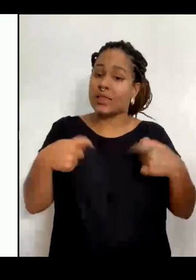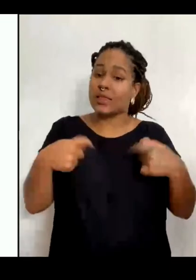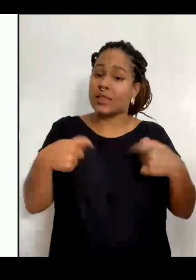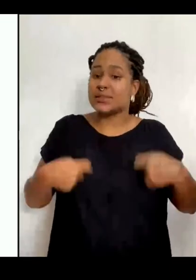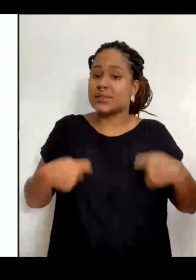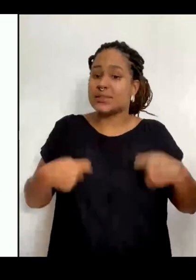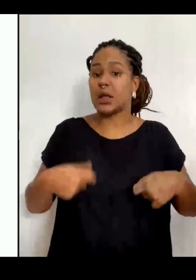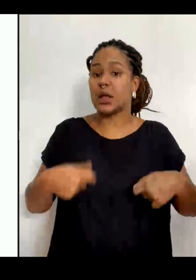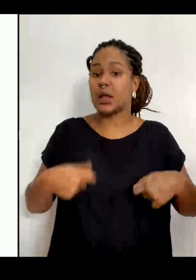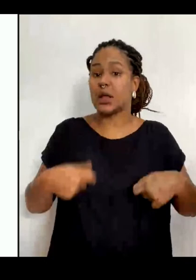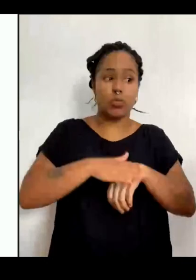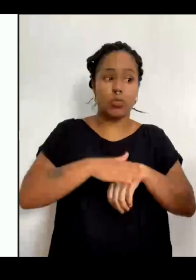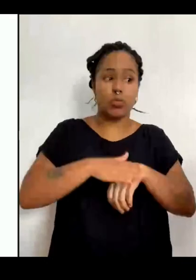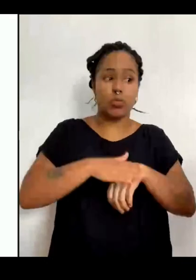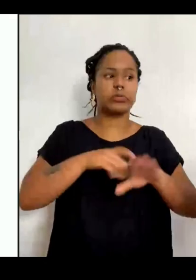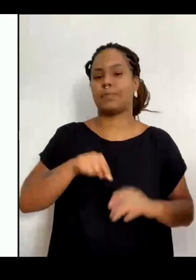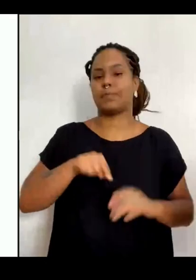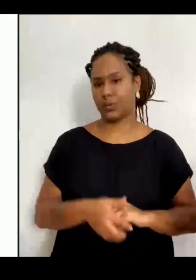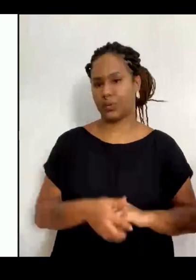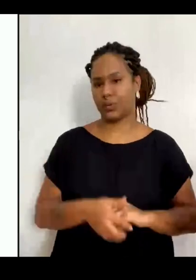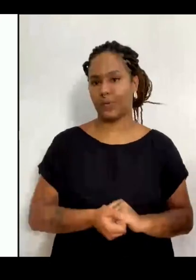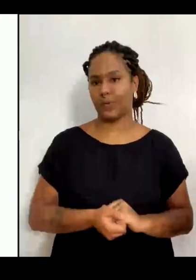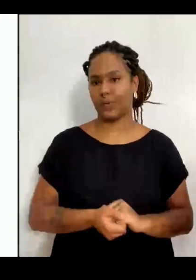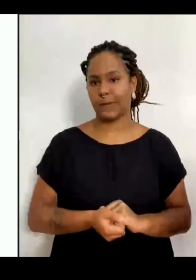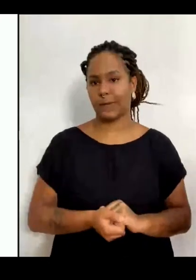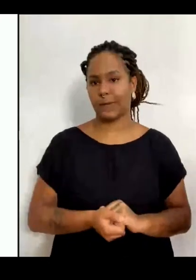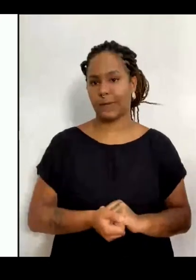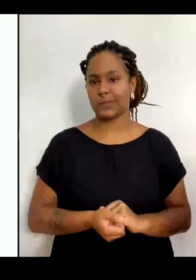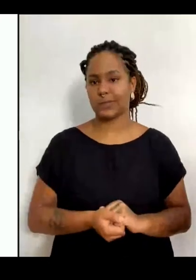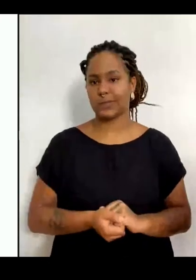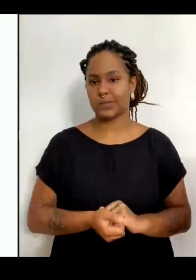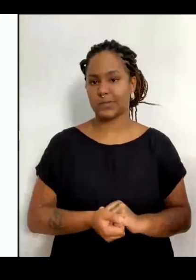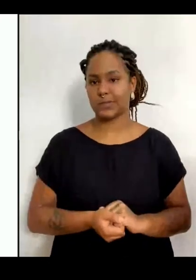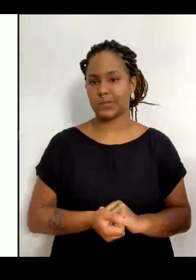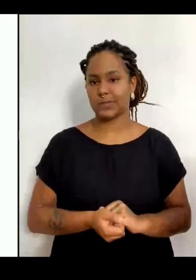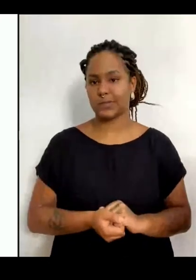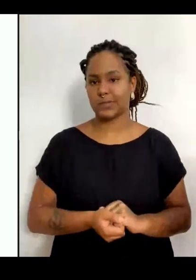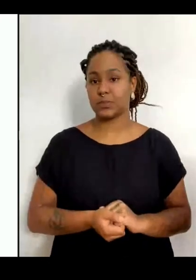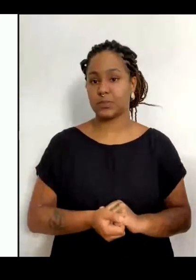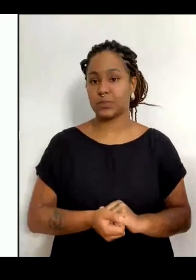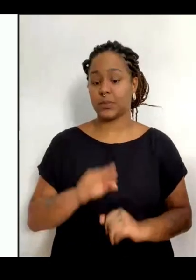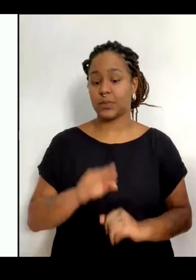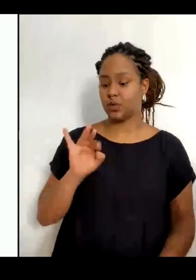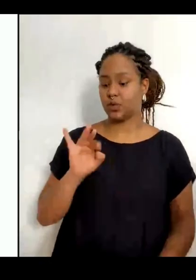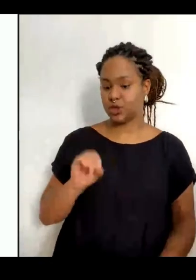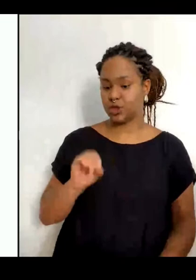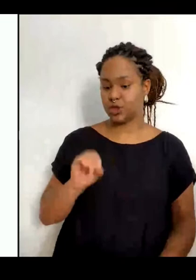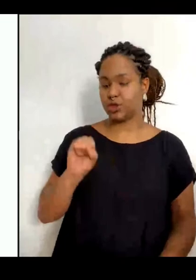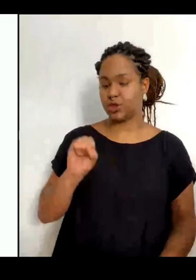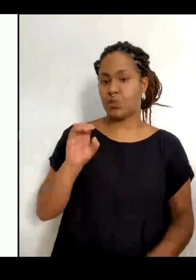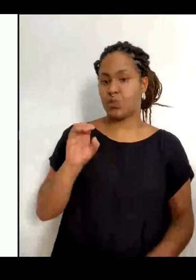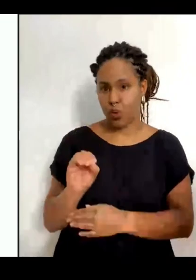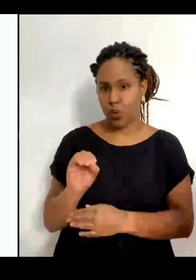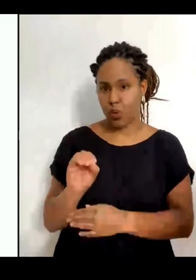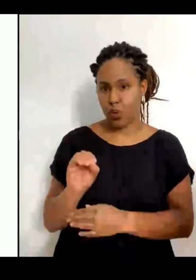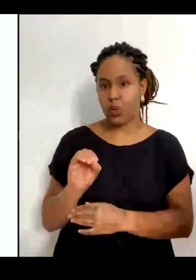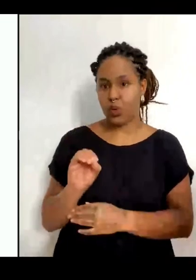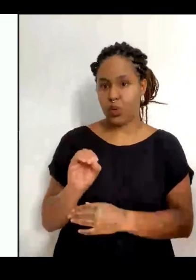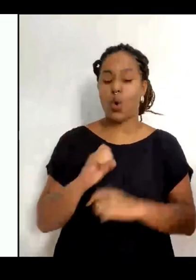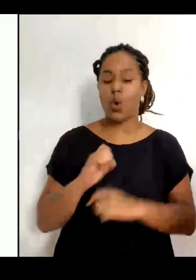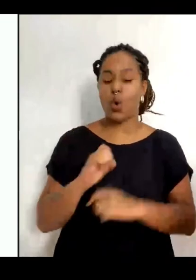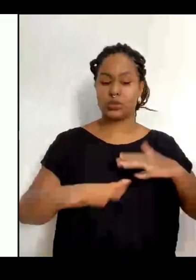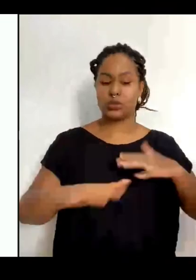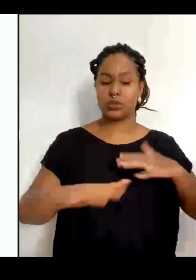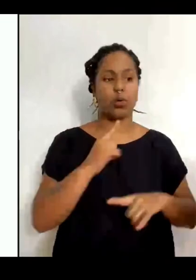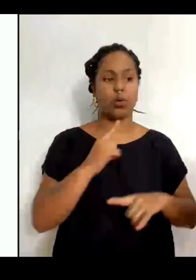can bring us closer to bodies including bodies of water and my longest for the ocean knows that I can never fully grasp it and that